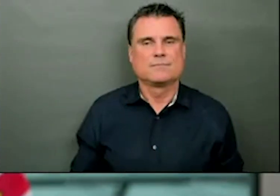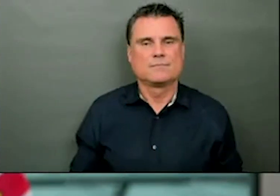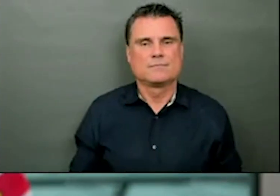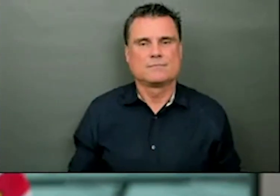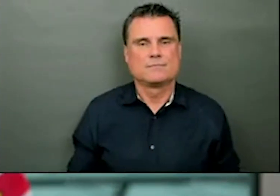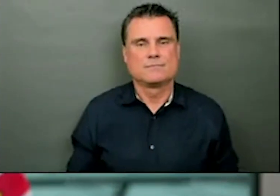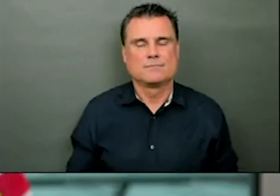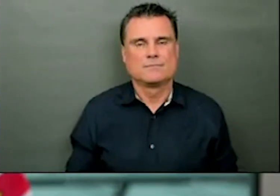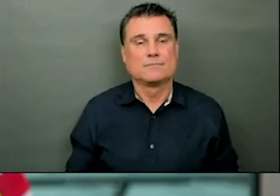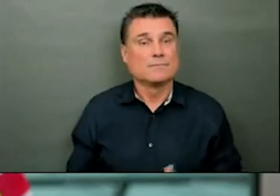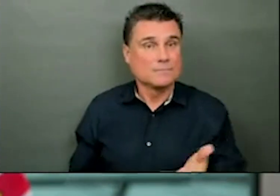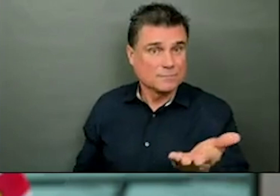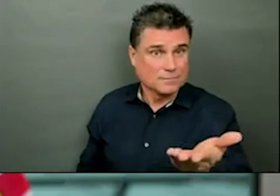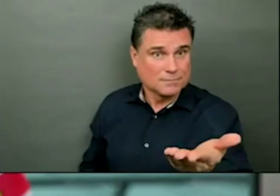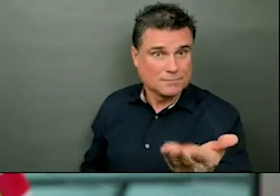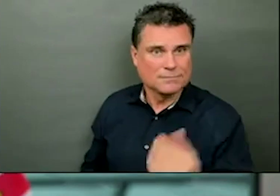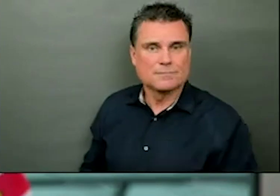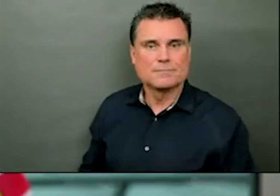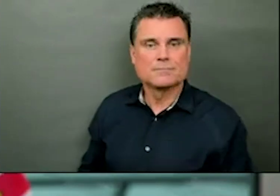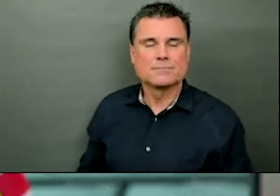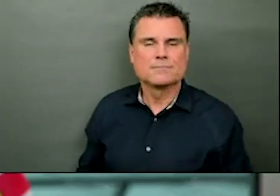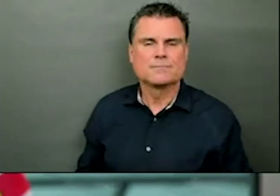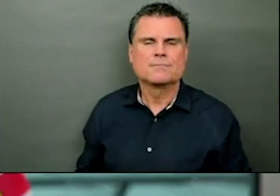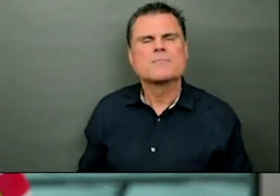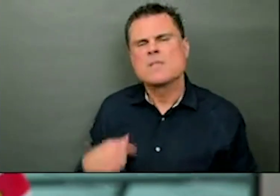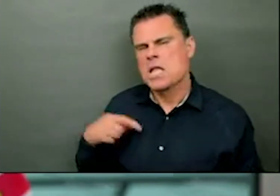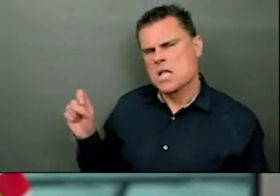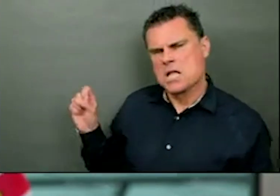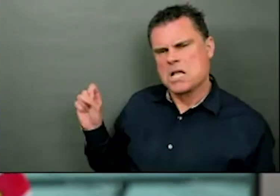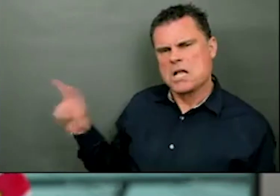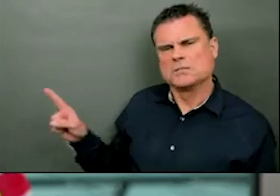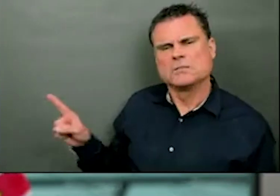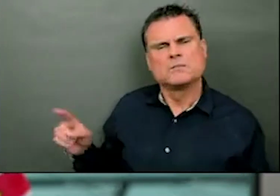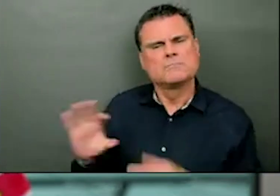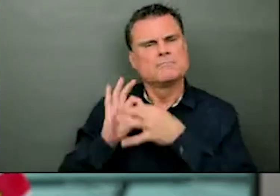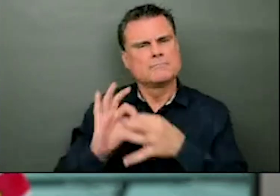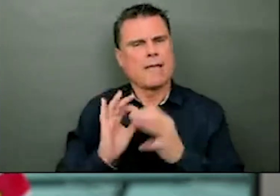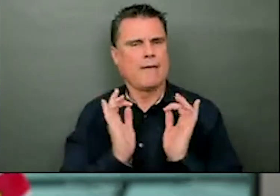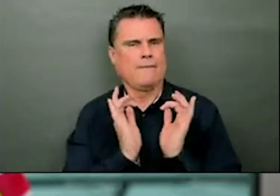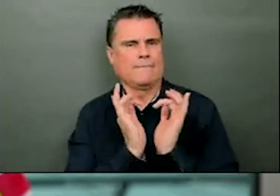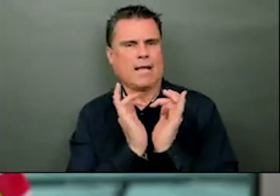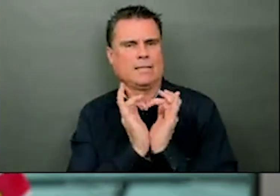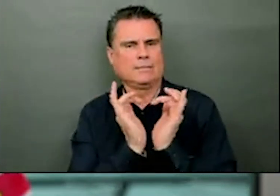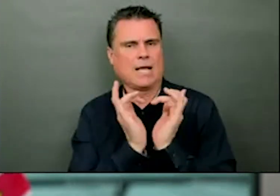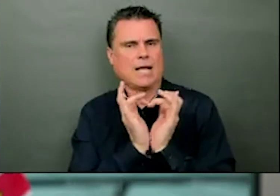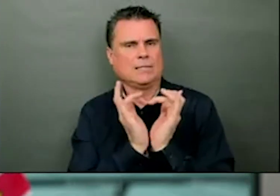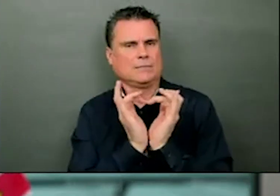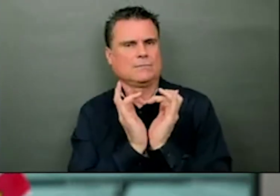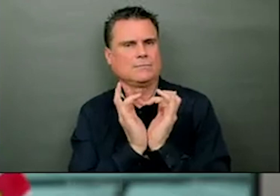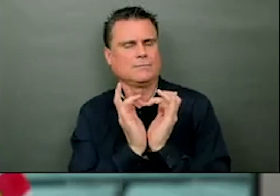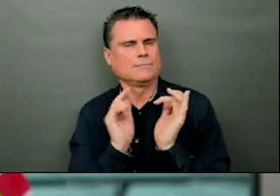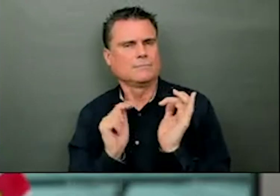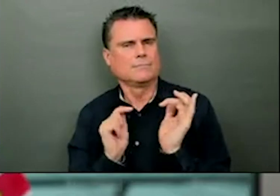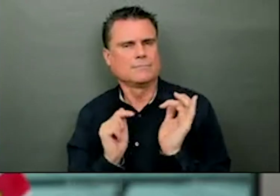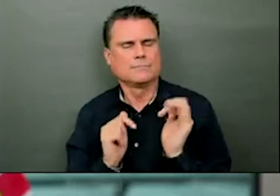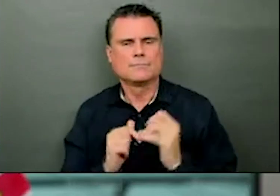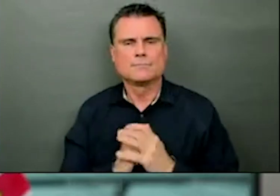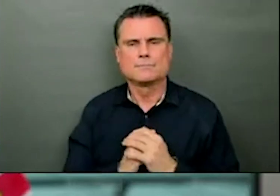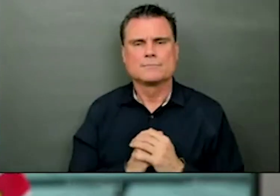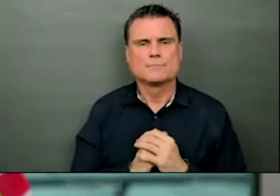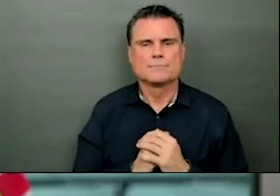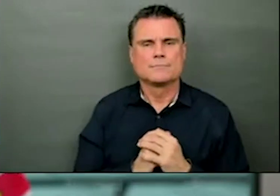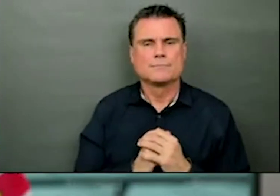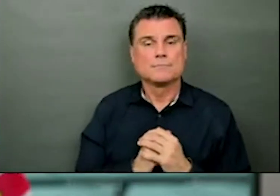about Valentine's Day. I know all social gatherings, there's restrictions on everything, I get that, but is there not any